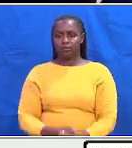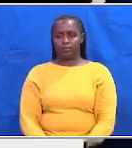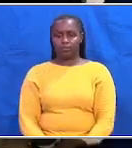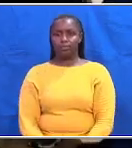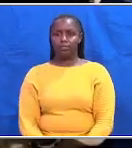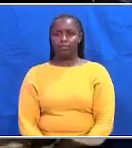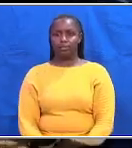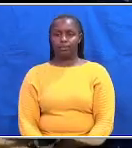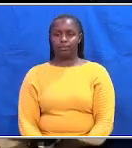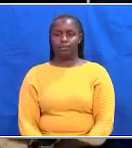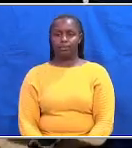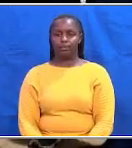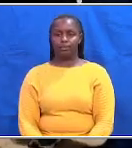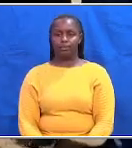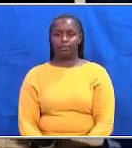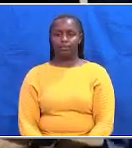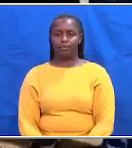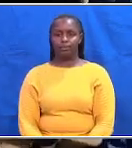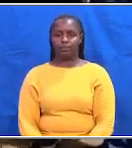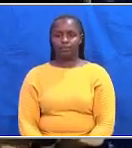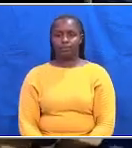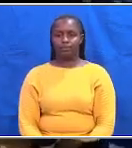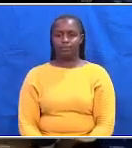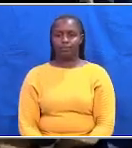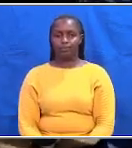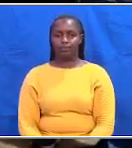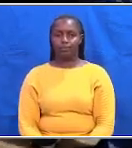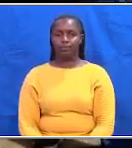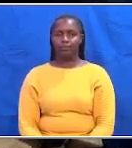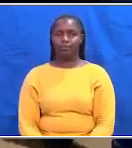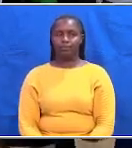Quinto Wafula, TV 47, Nairobi.